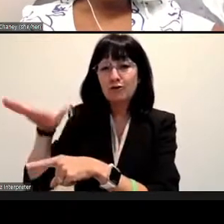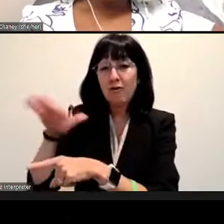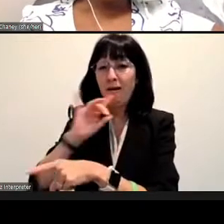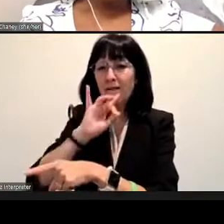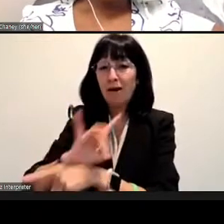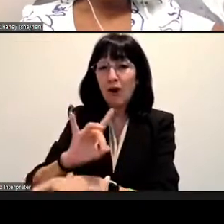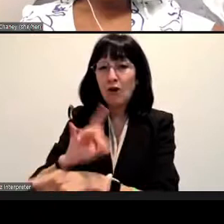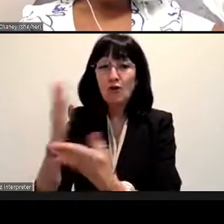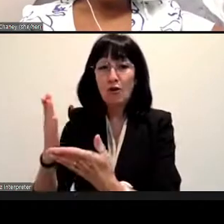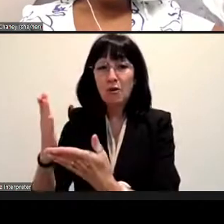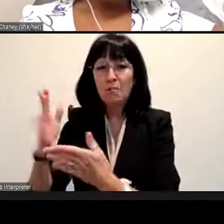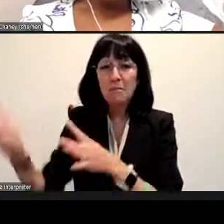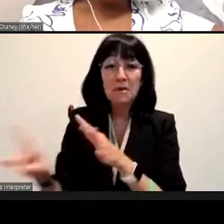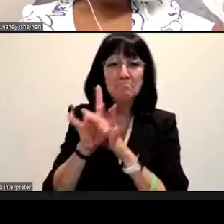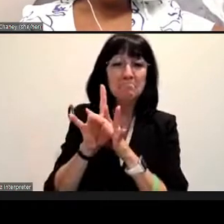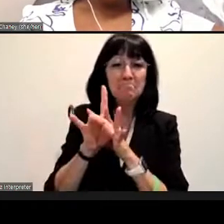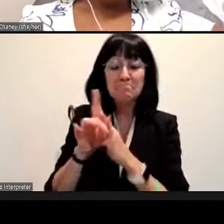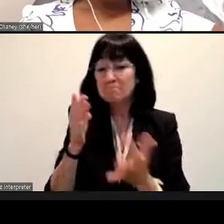We'll see.